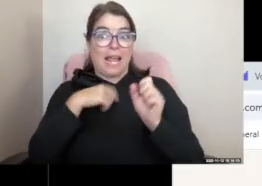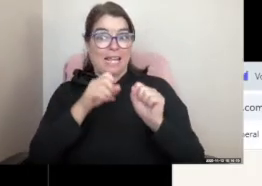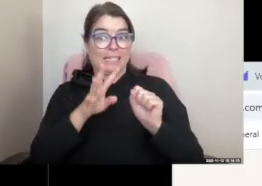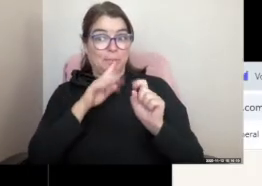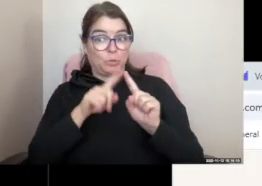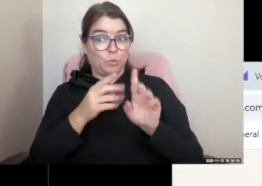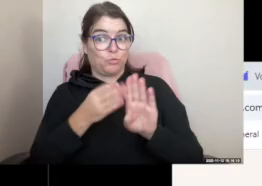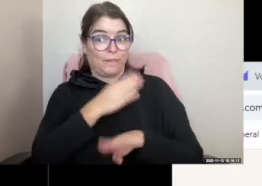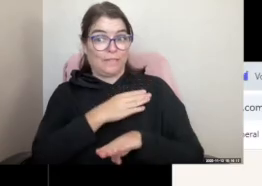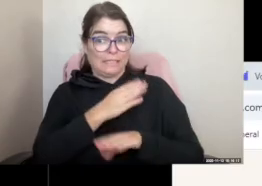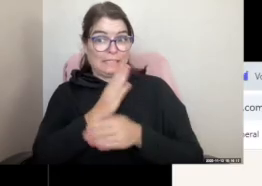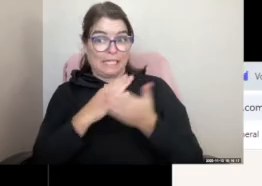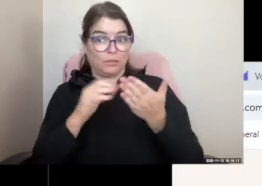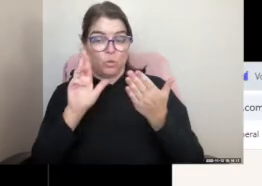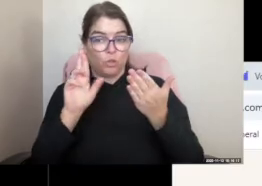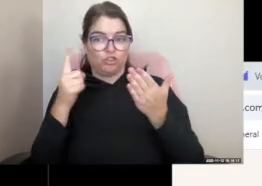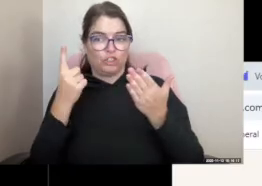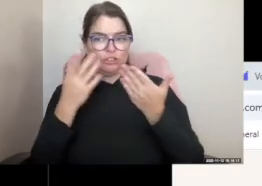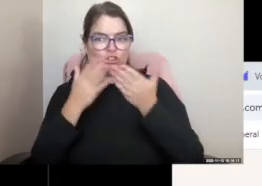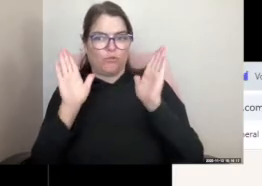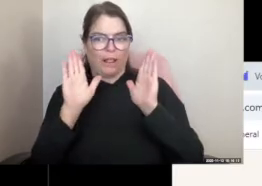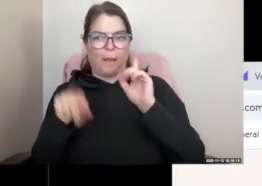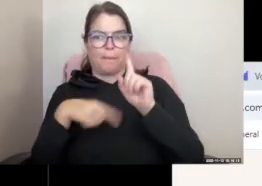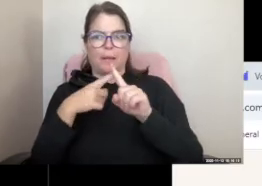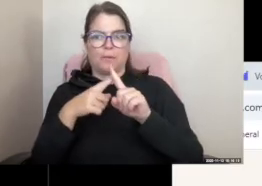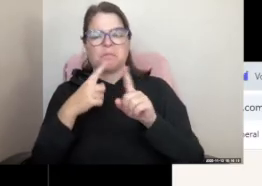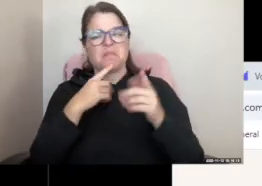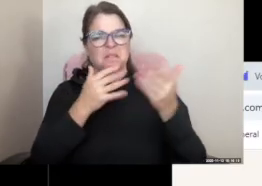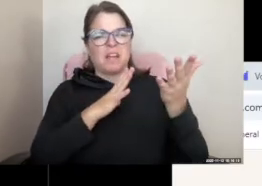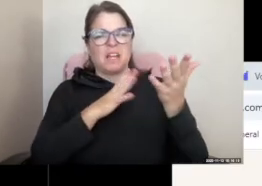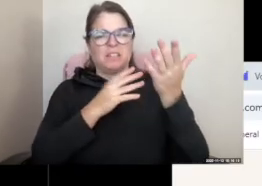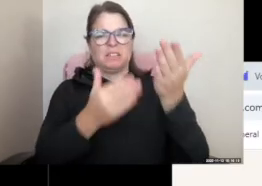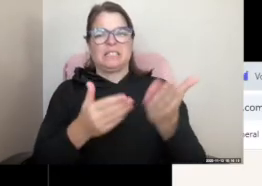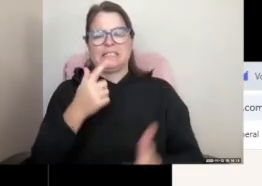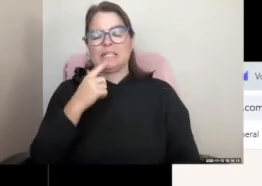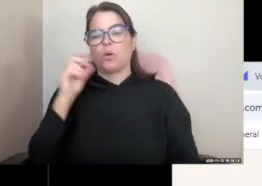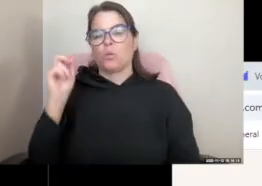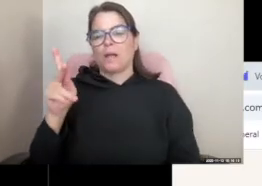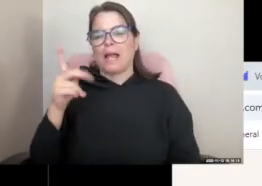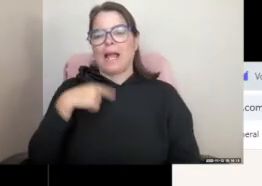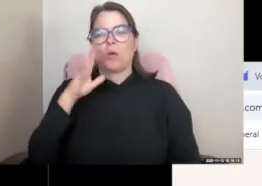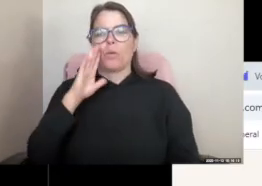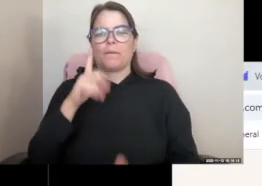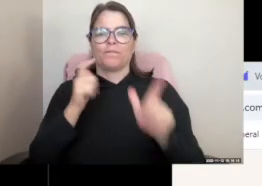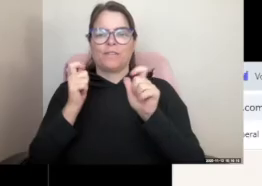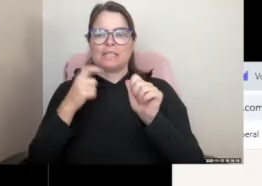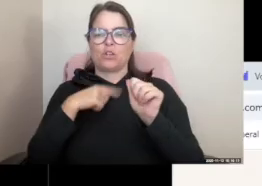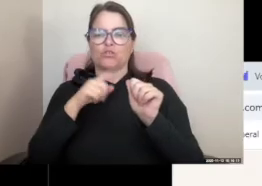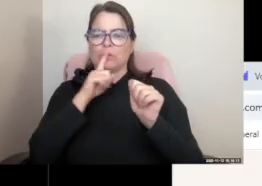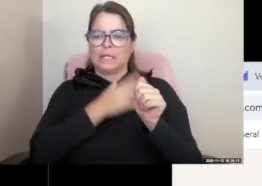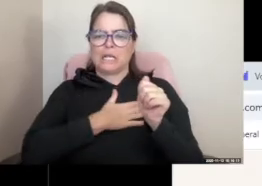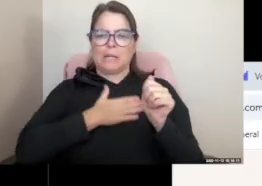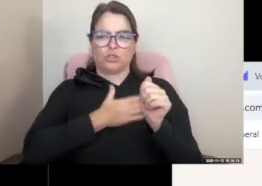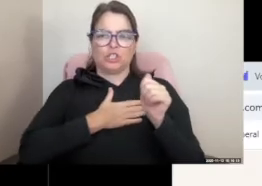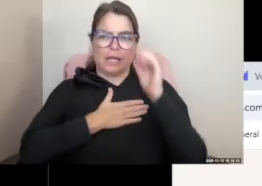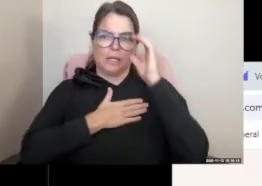please go ahead. Hello, can you hear me? Yes. I had my hand raised for the previous section, so I